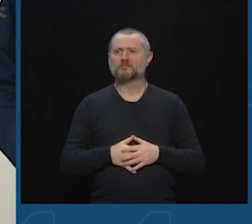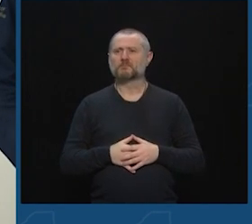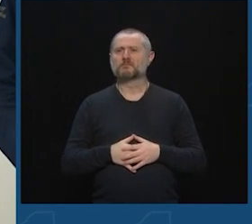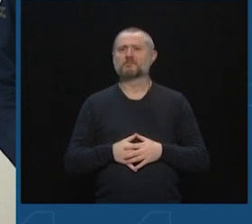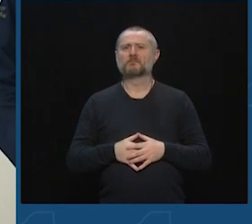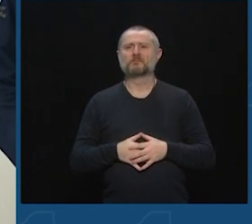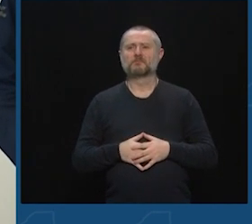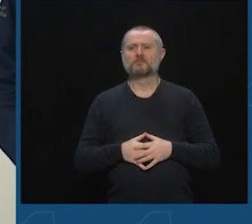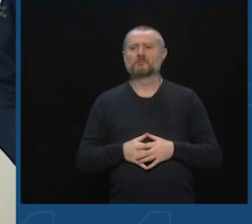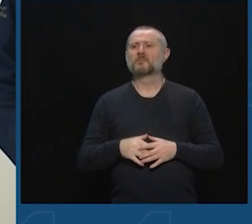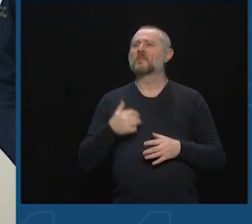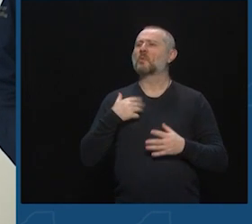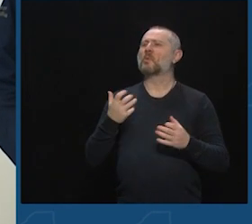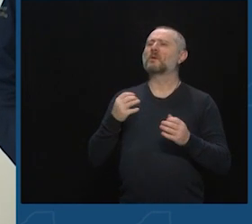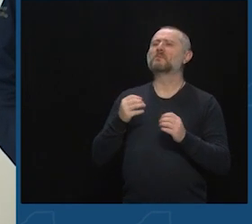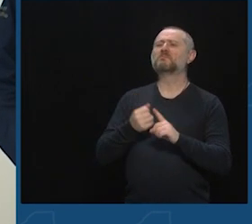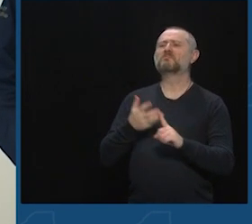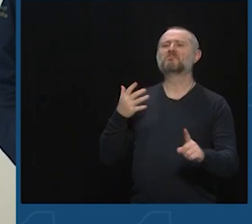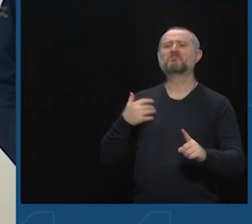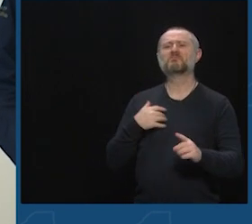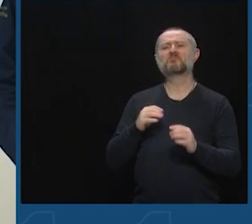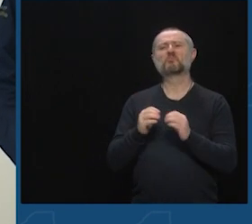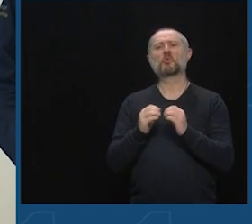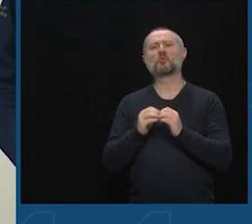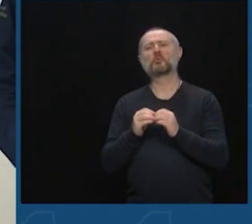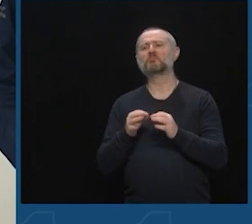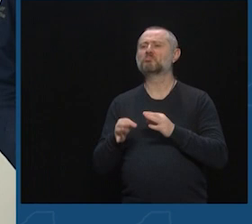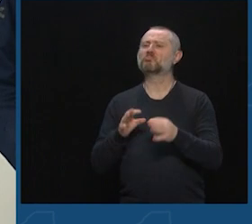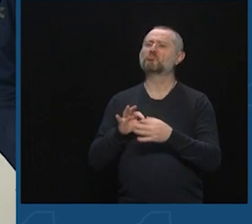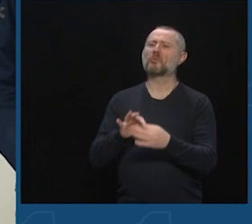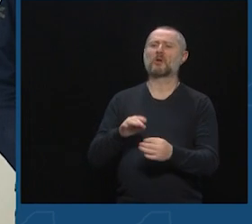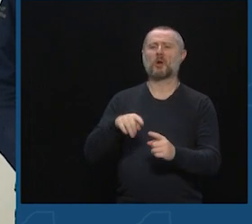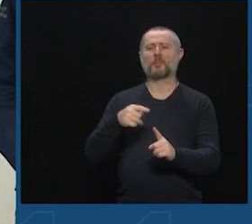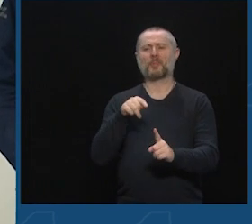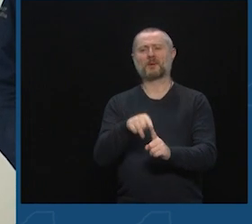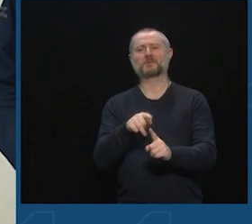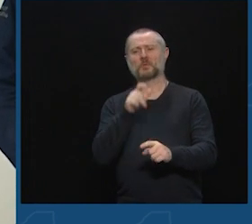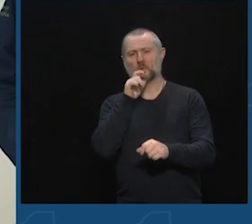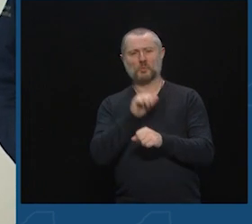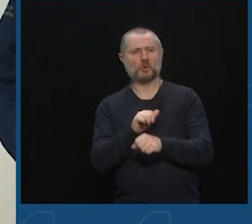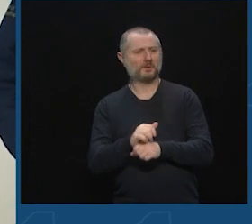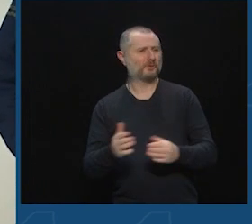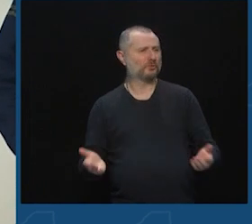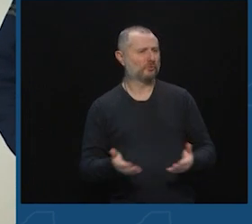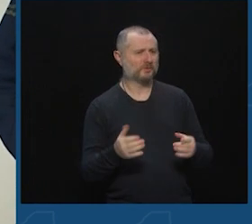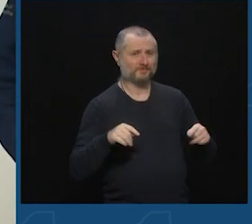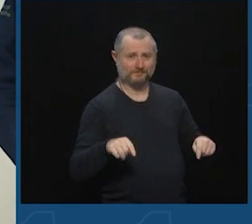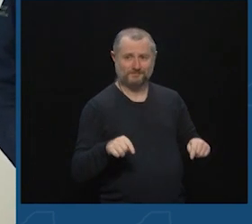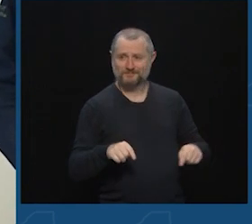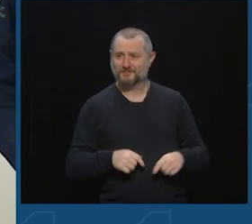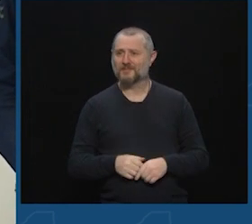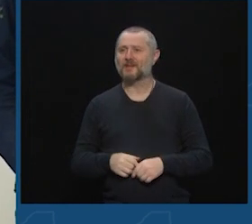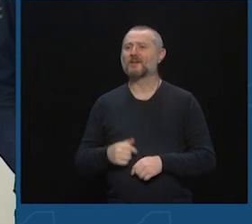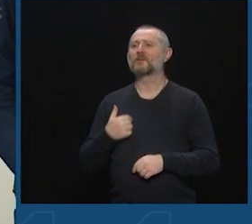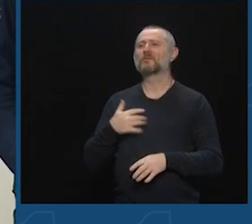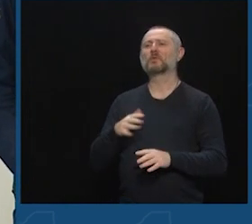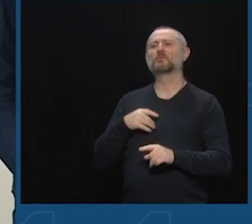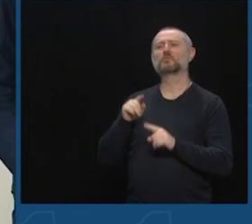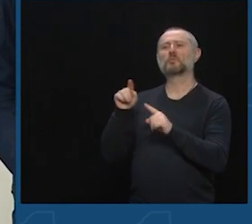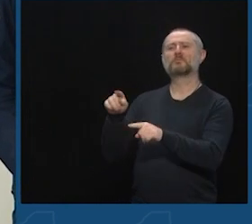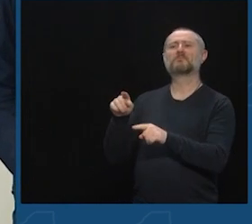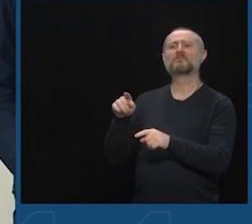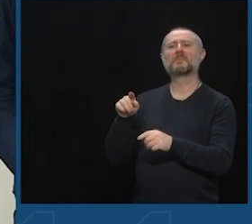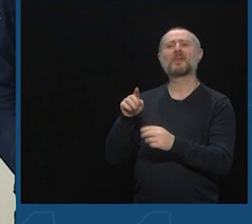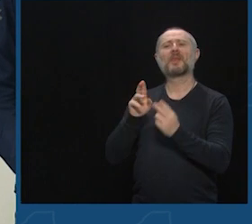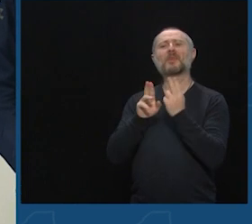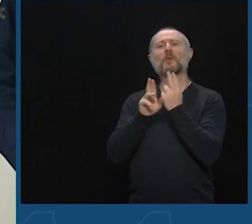get a more detailed analysis about the people we had on the ground. I was at the Thruway Authority Maintenance Center on